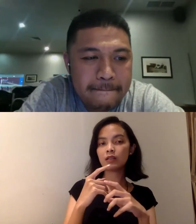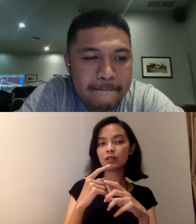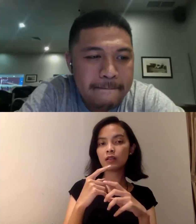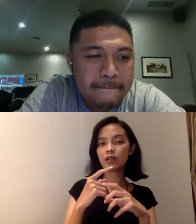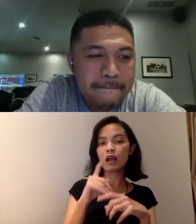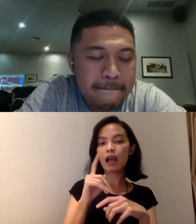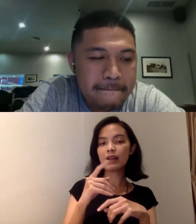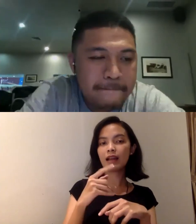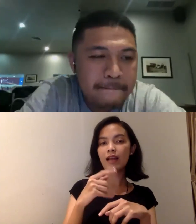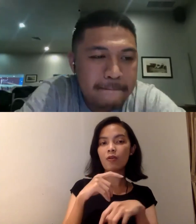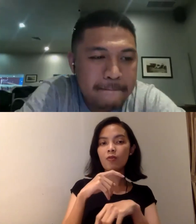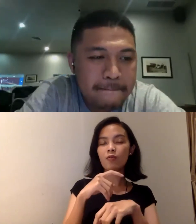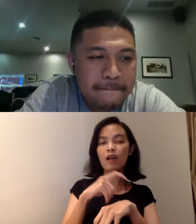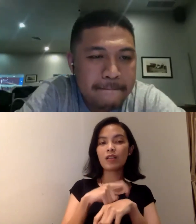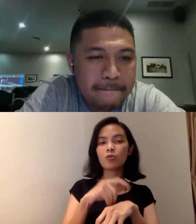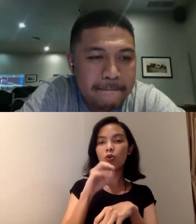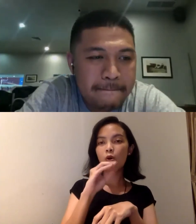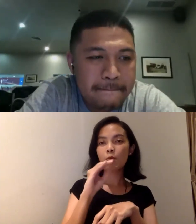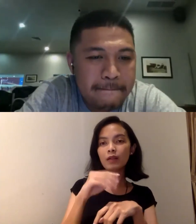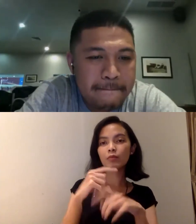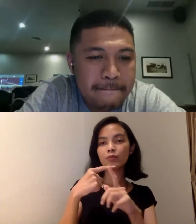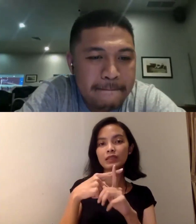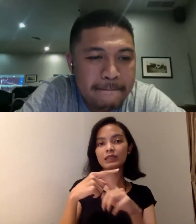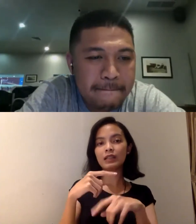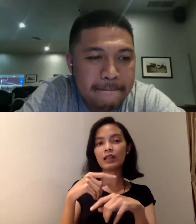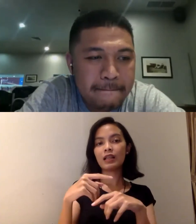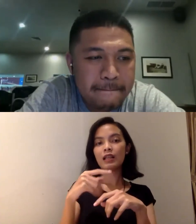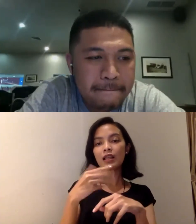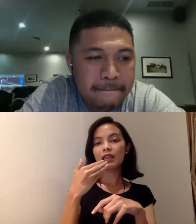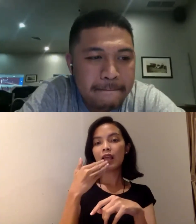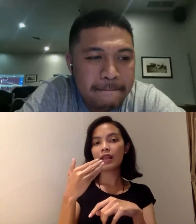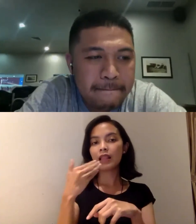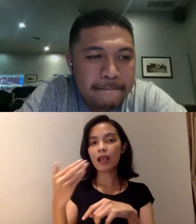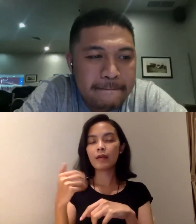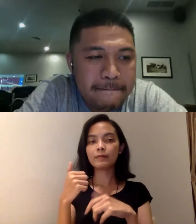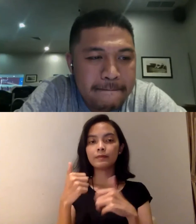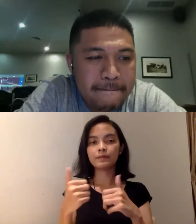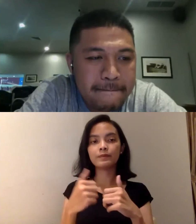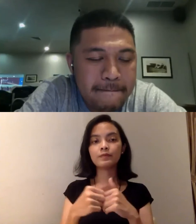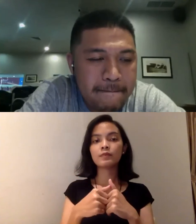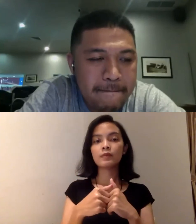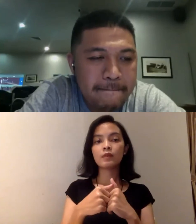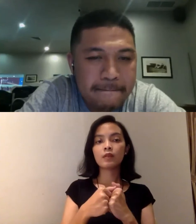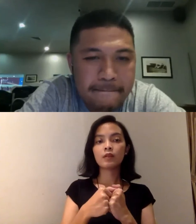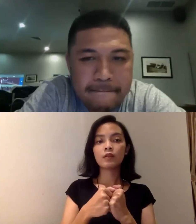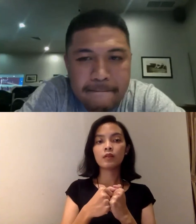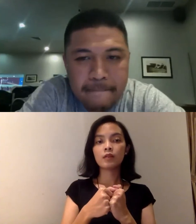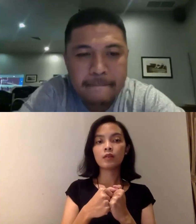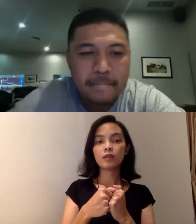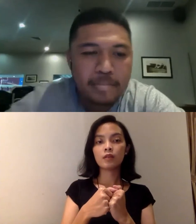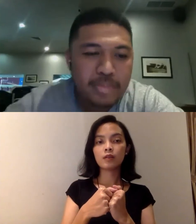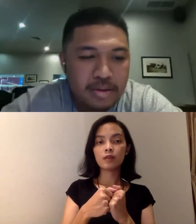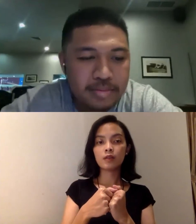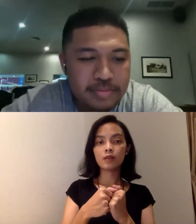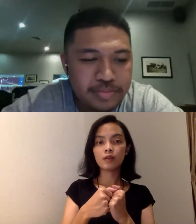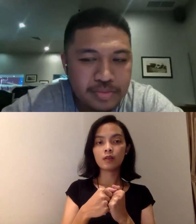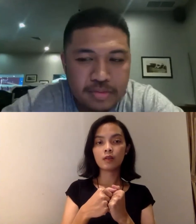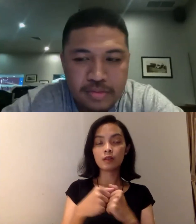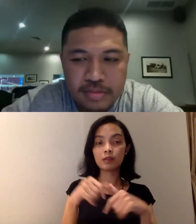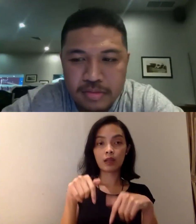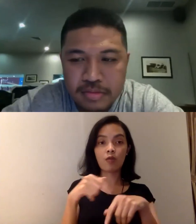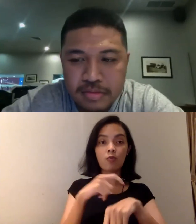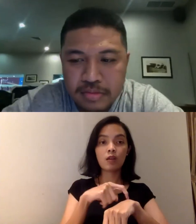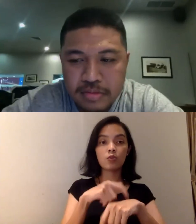and comments. So please do submit your comment or questions in the chat box or in the Q&A